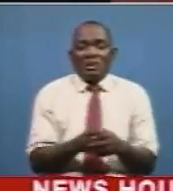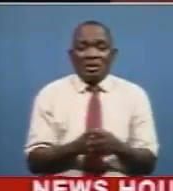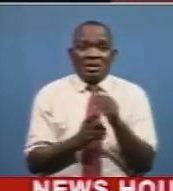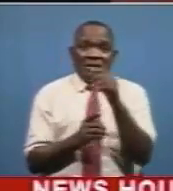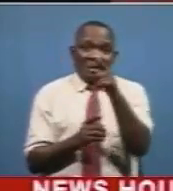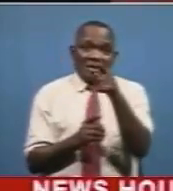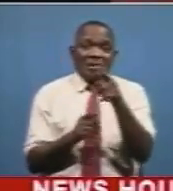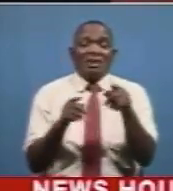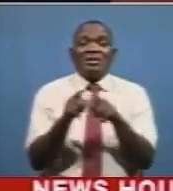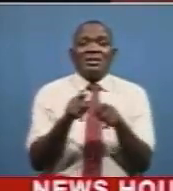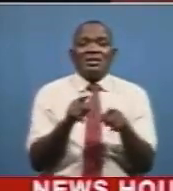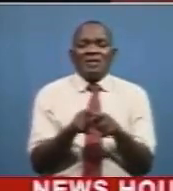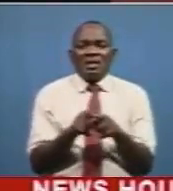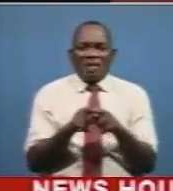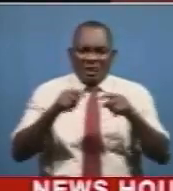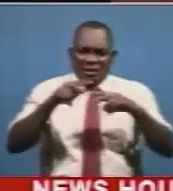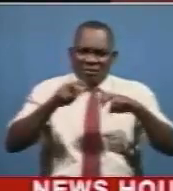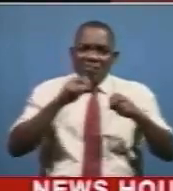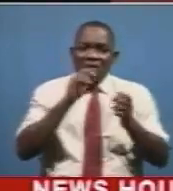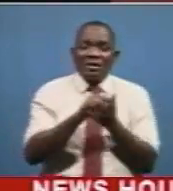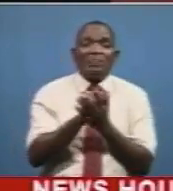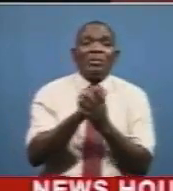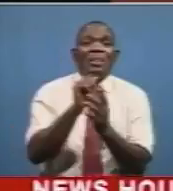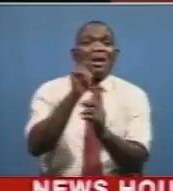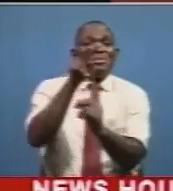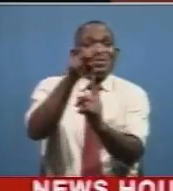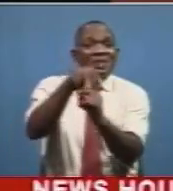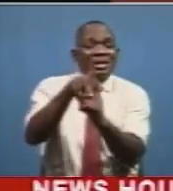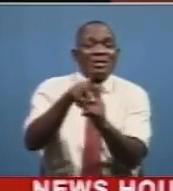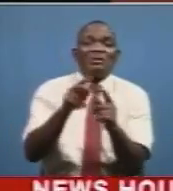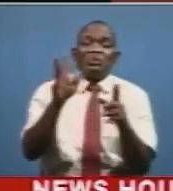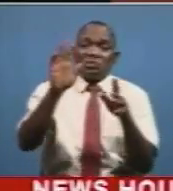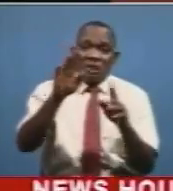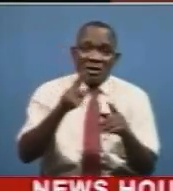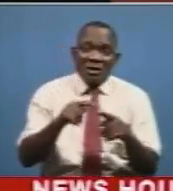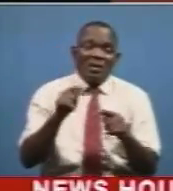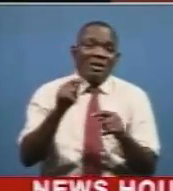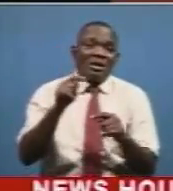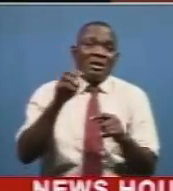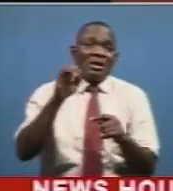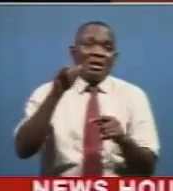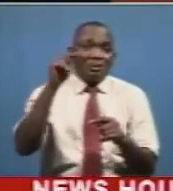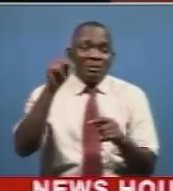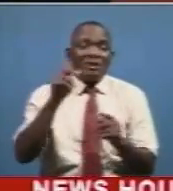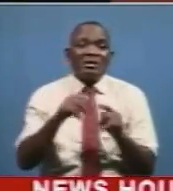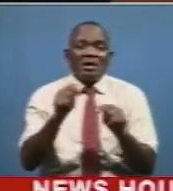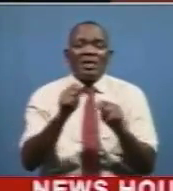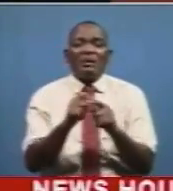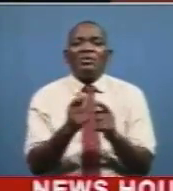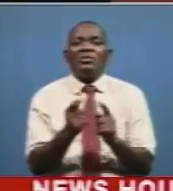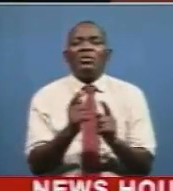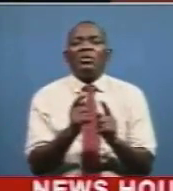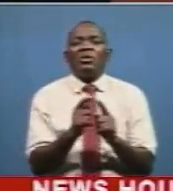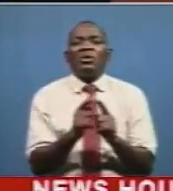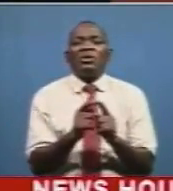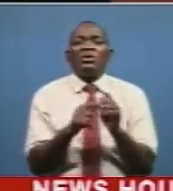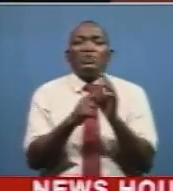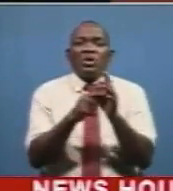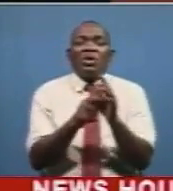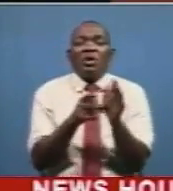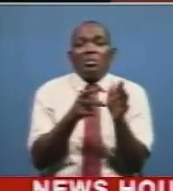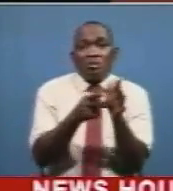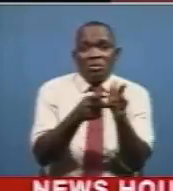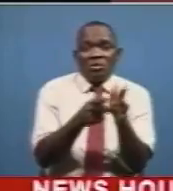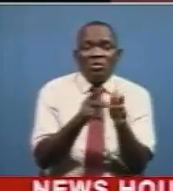Mr. Ampao also averred that the application was an attempt by the petitioner to shift the burden of proof